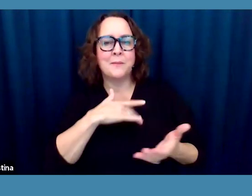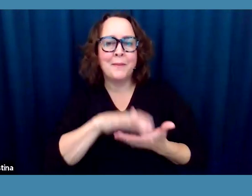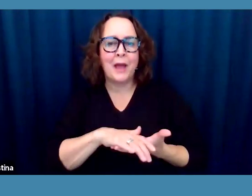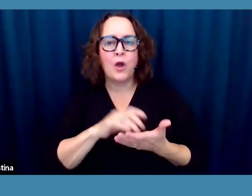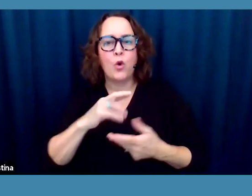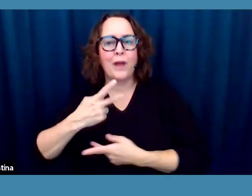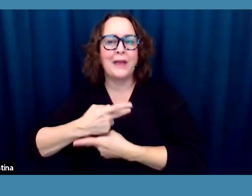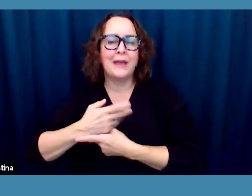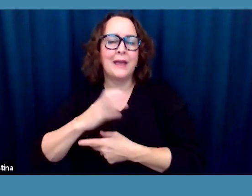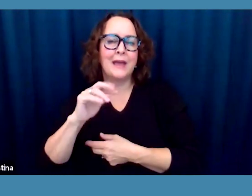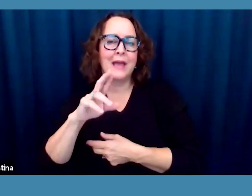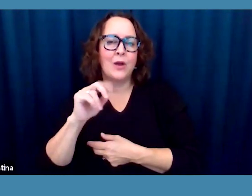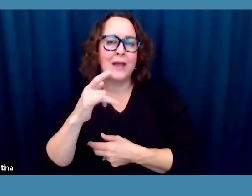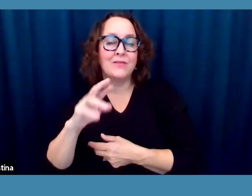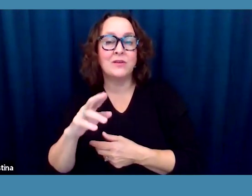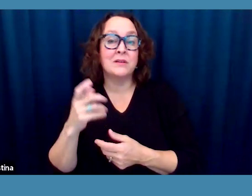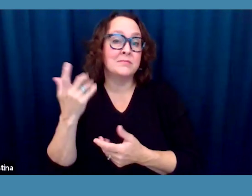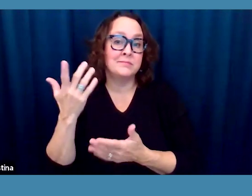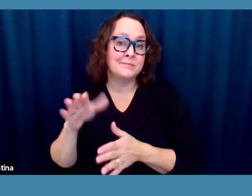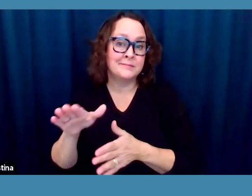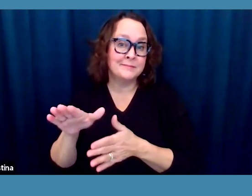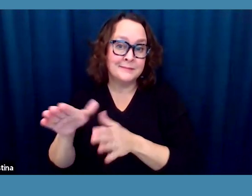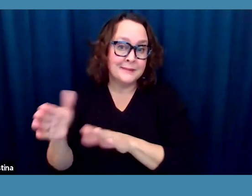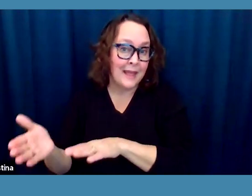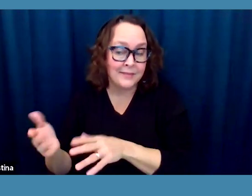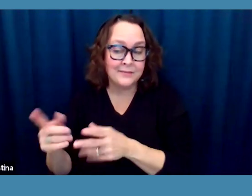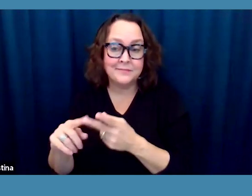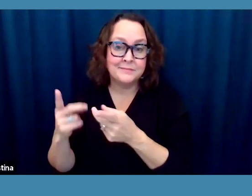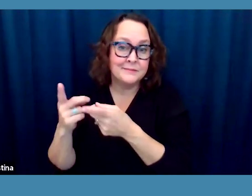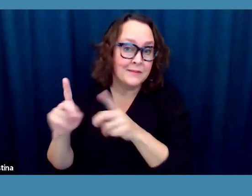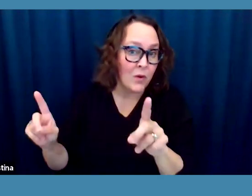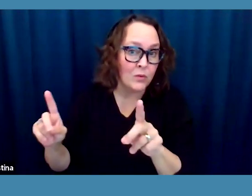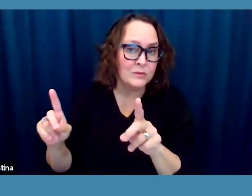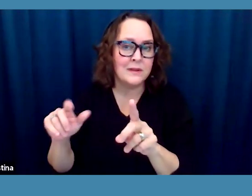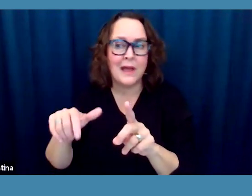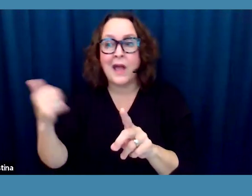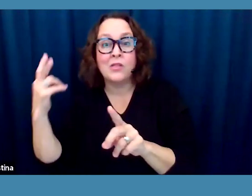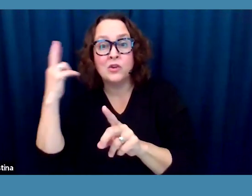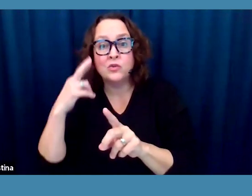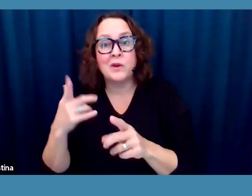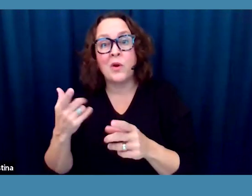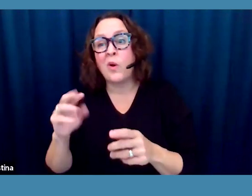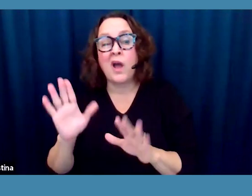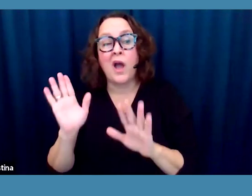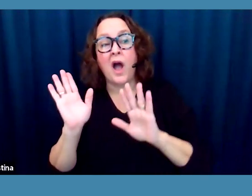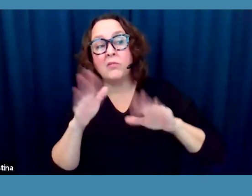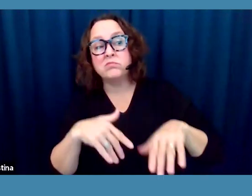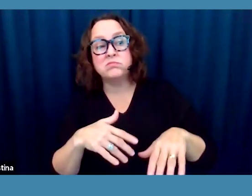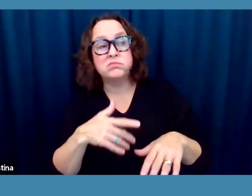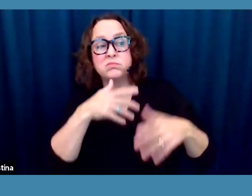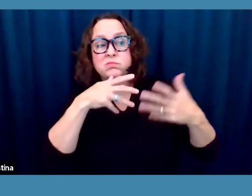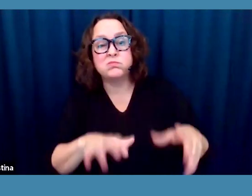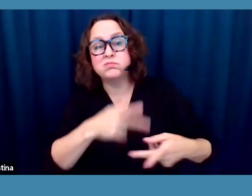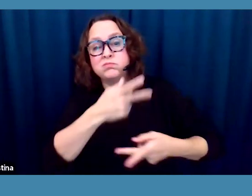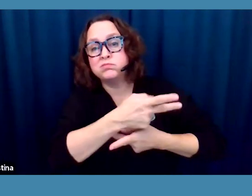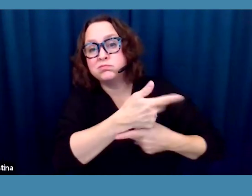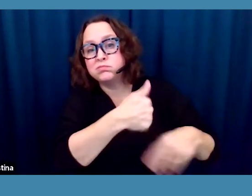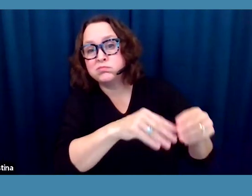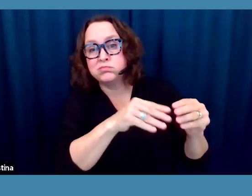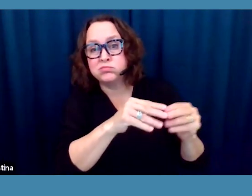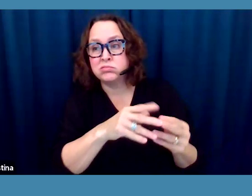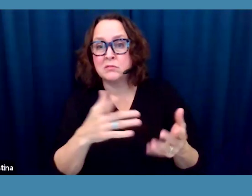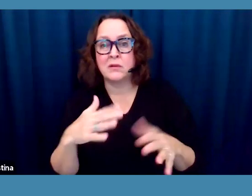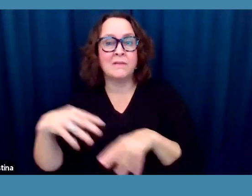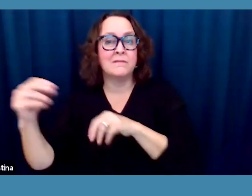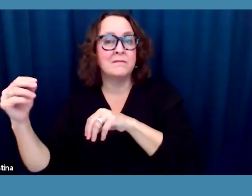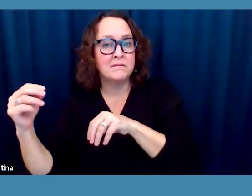that's loss by death, divorce, or any other reason. Maybe they just chose to no longer provide care or